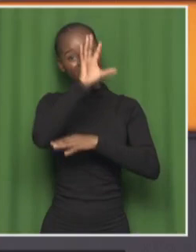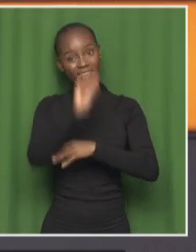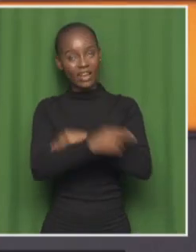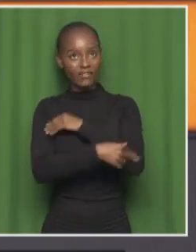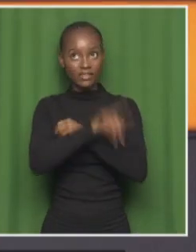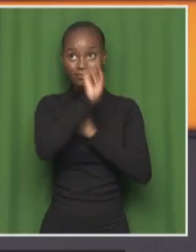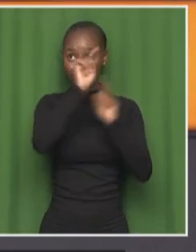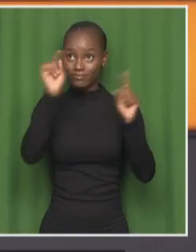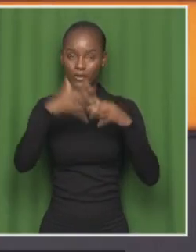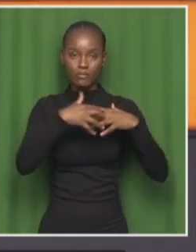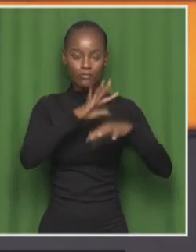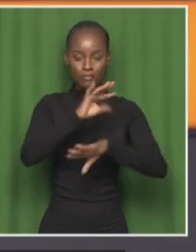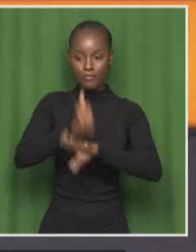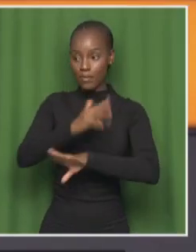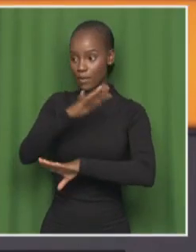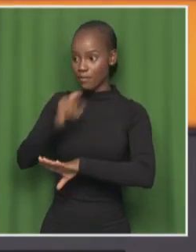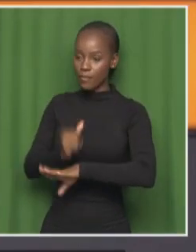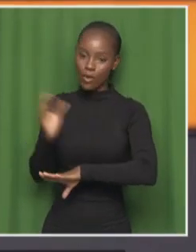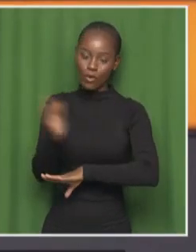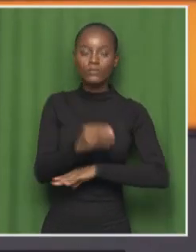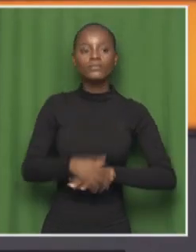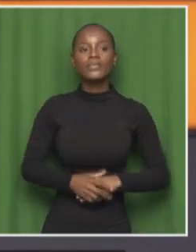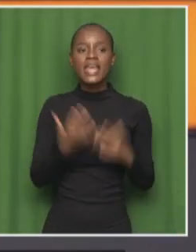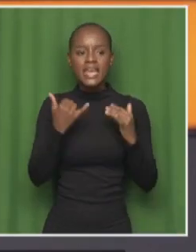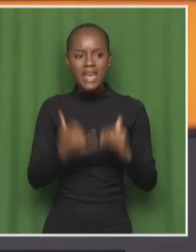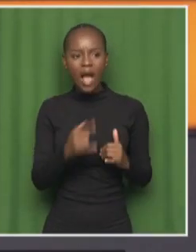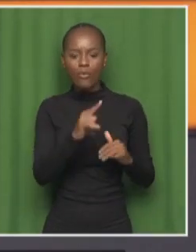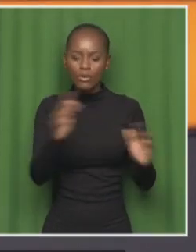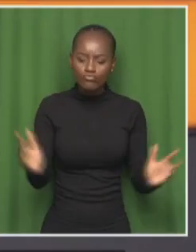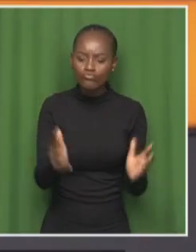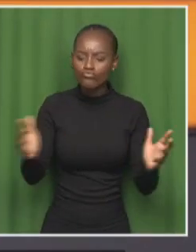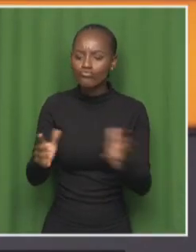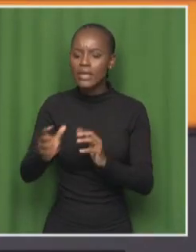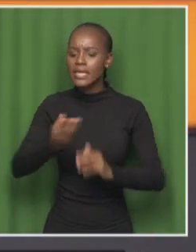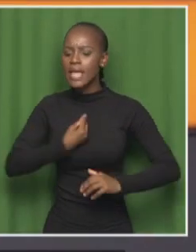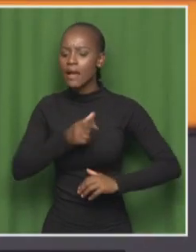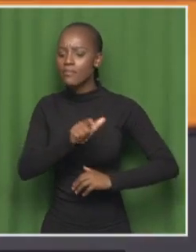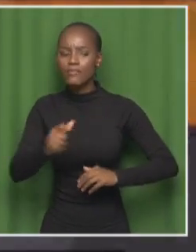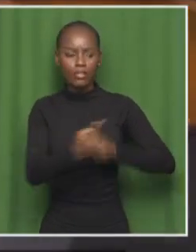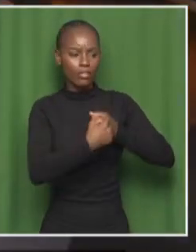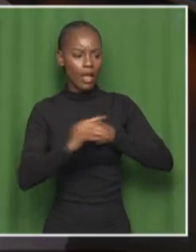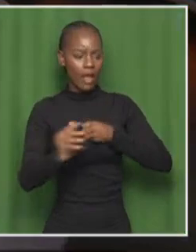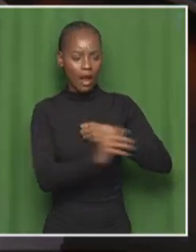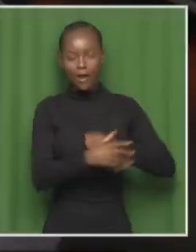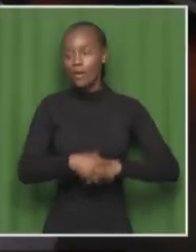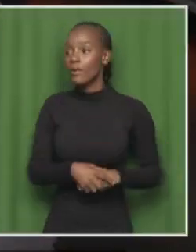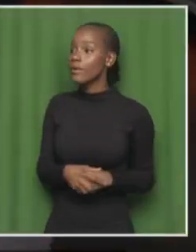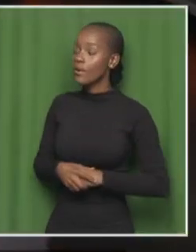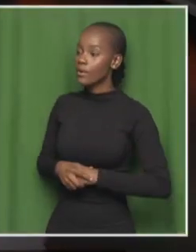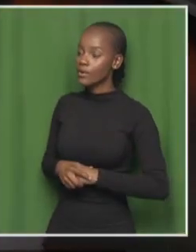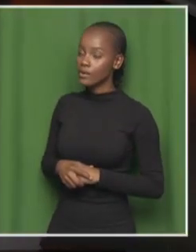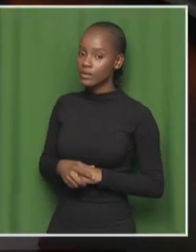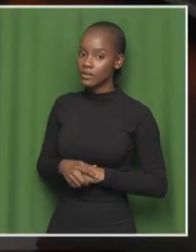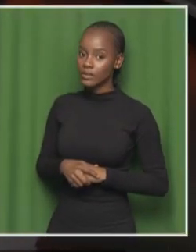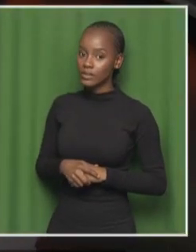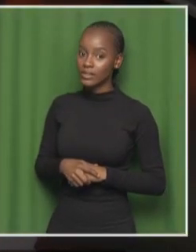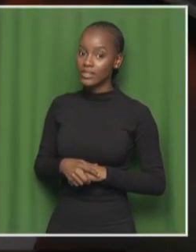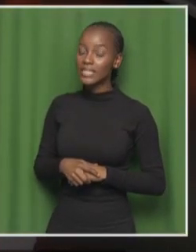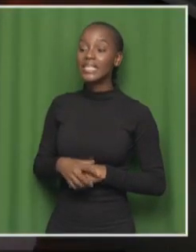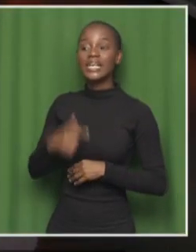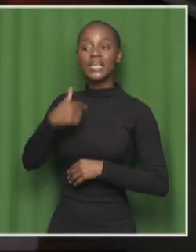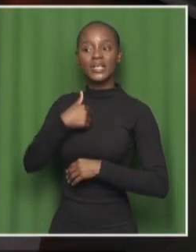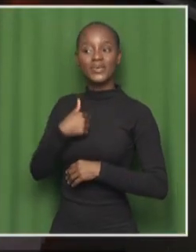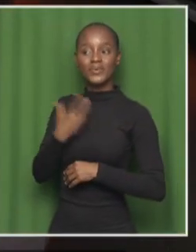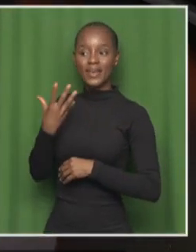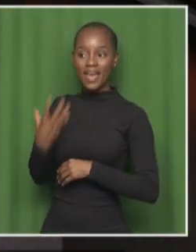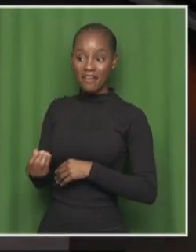sport to youngsters, to get more young people to be involved in it? We also have